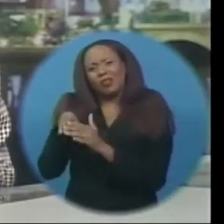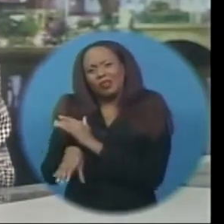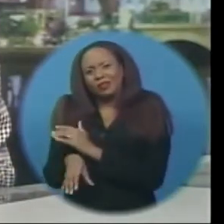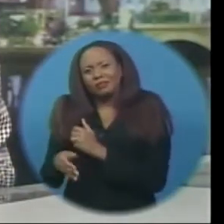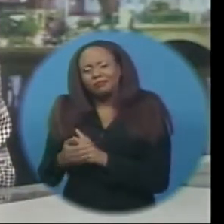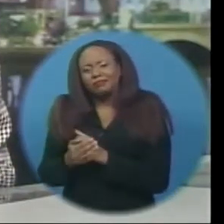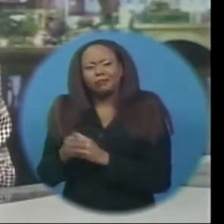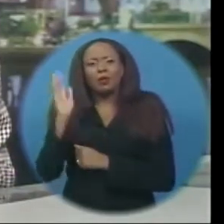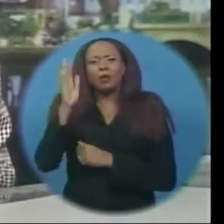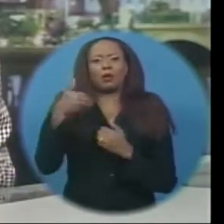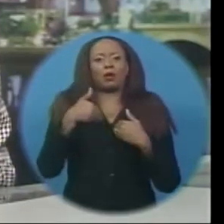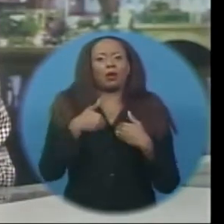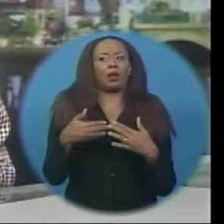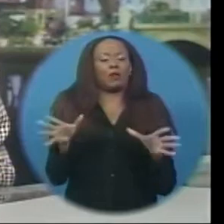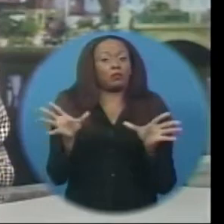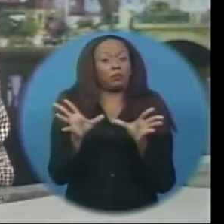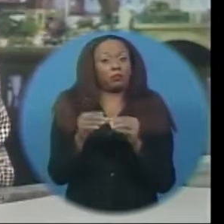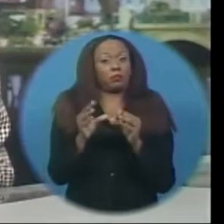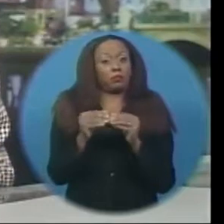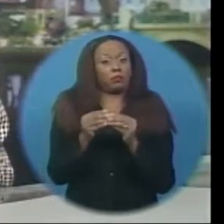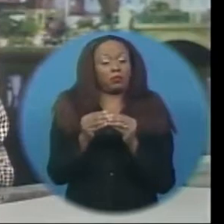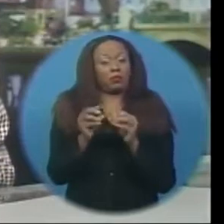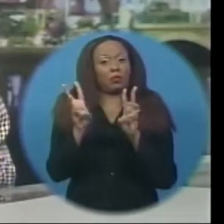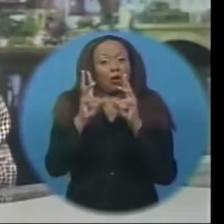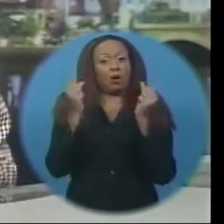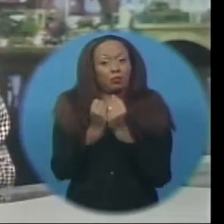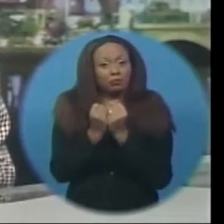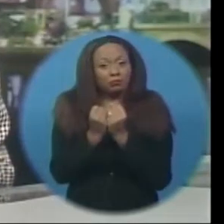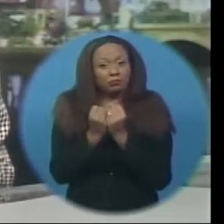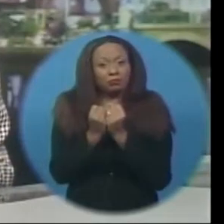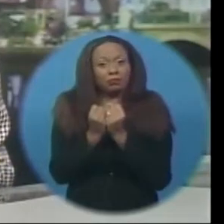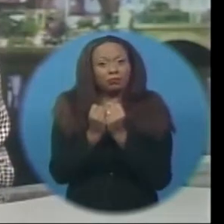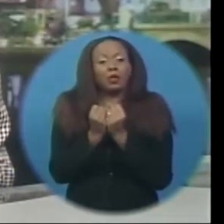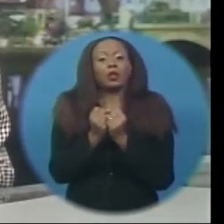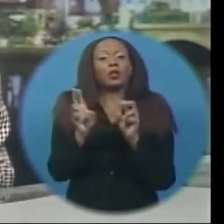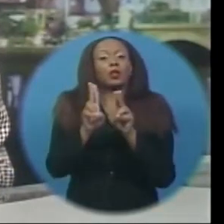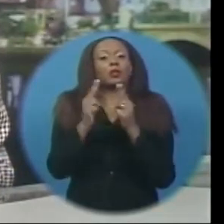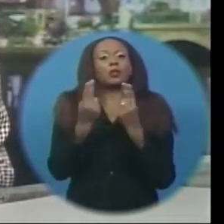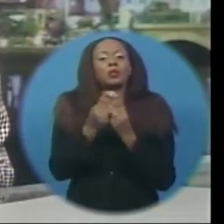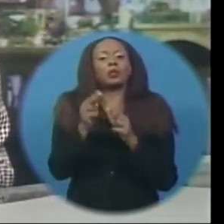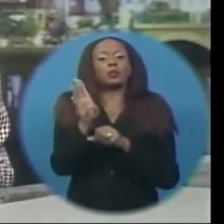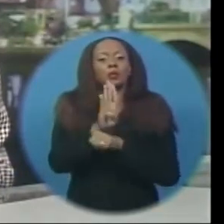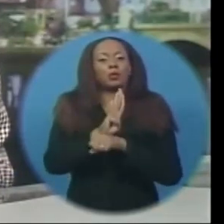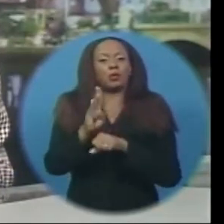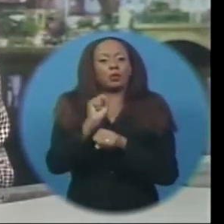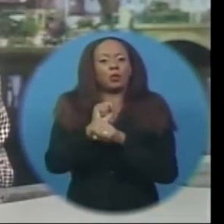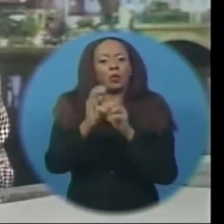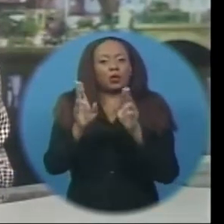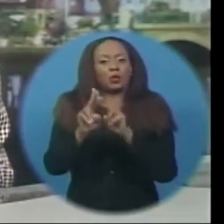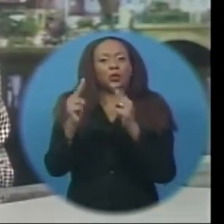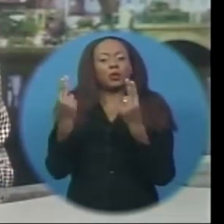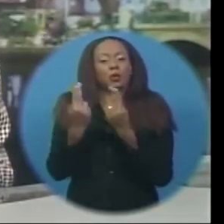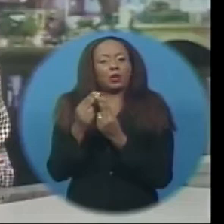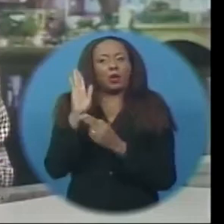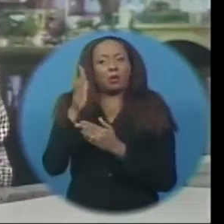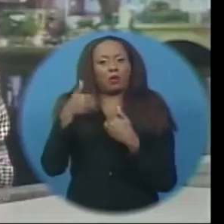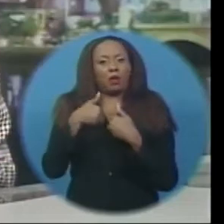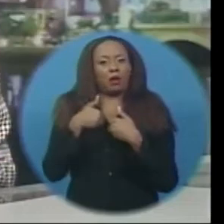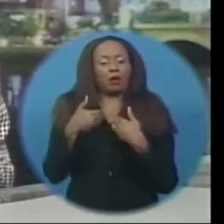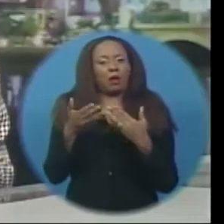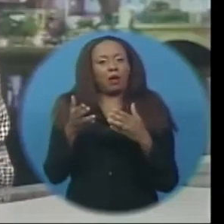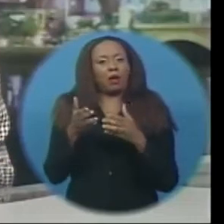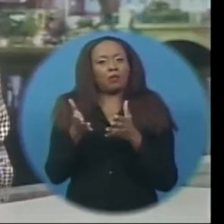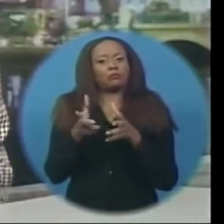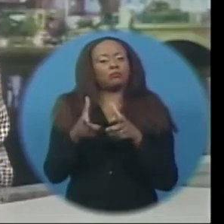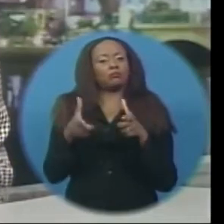its 76th Annual Delegates Conference. Word of this from BWU General Secretary Tony Moore. She says,